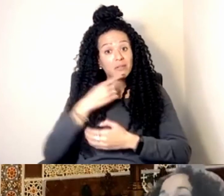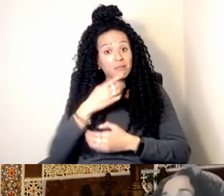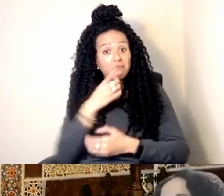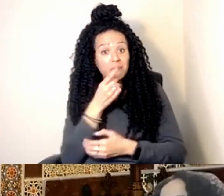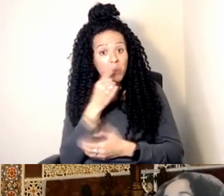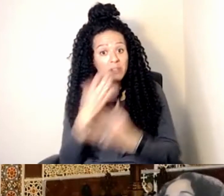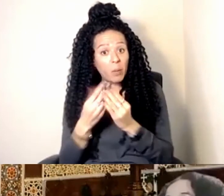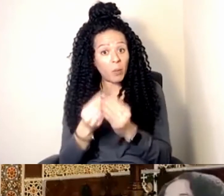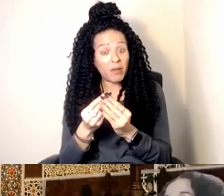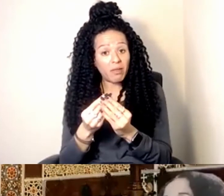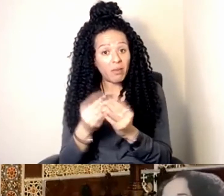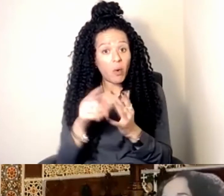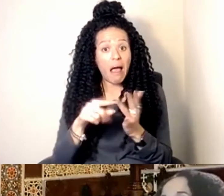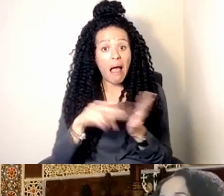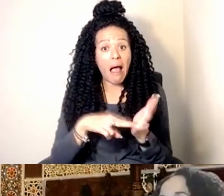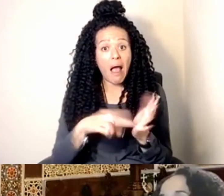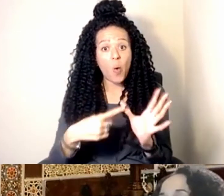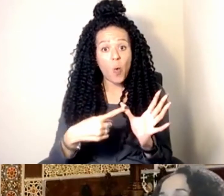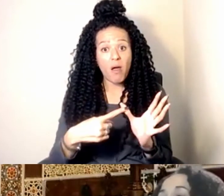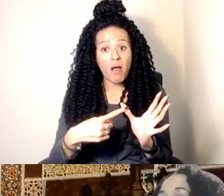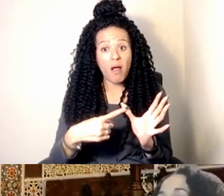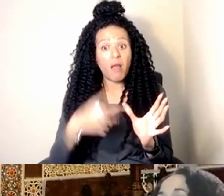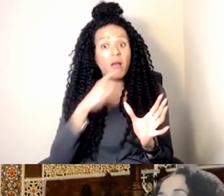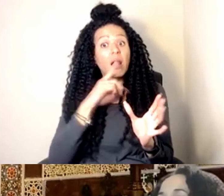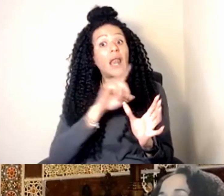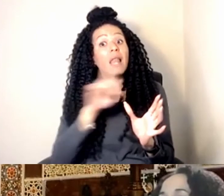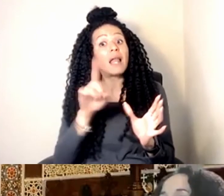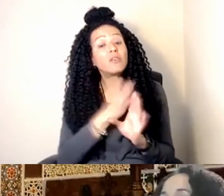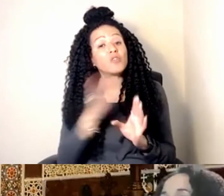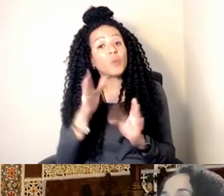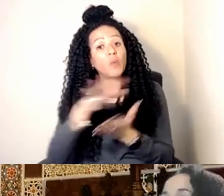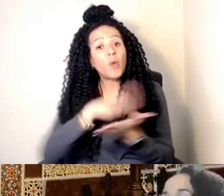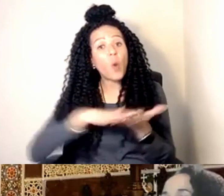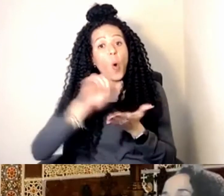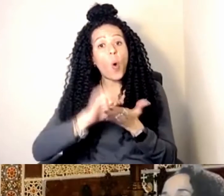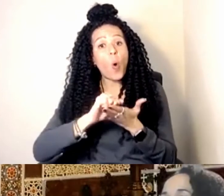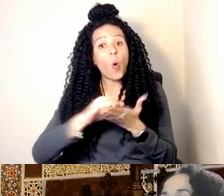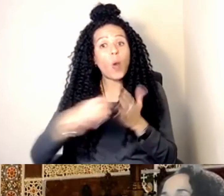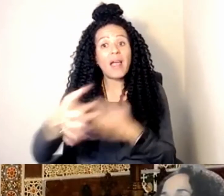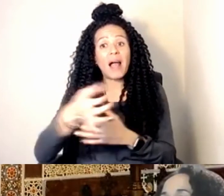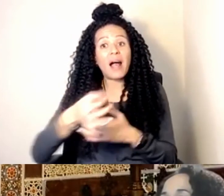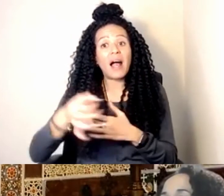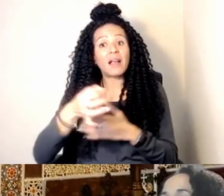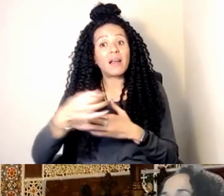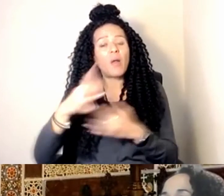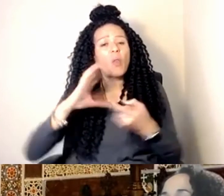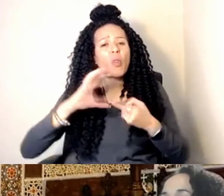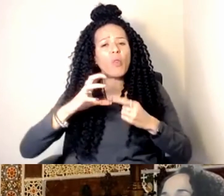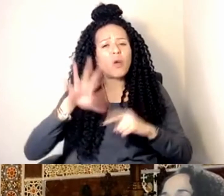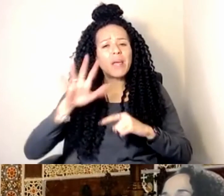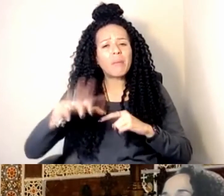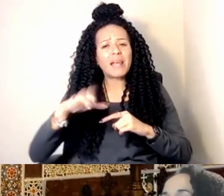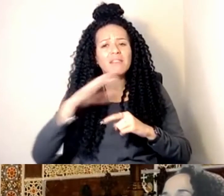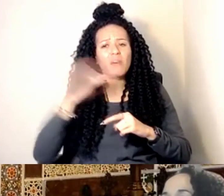on Iona, retiring later to the Holy Isle, the rocky place of the saint, a little further north of